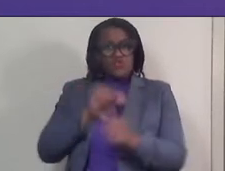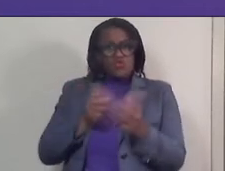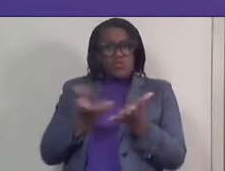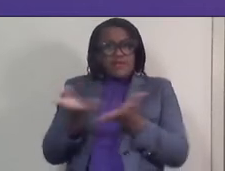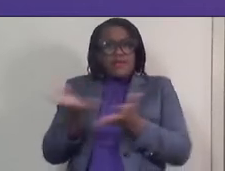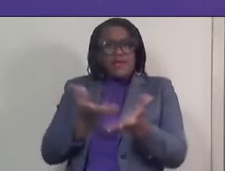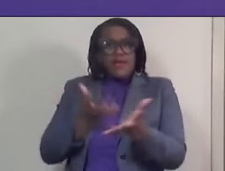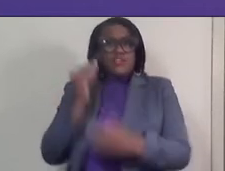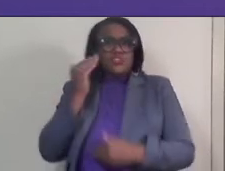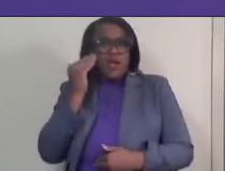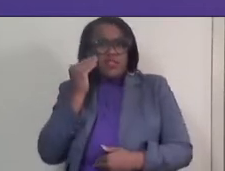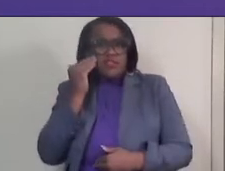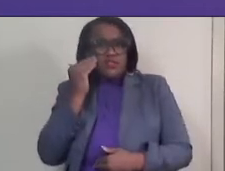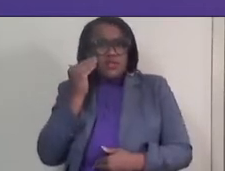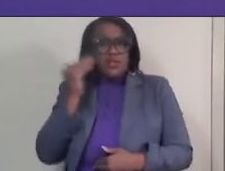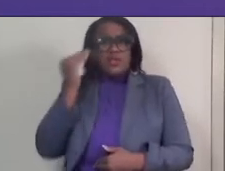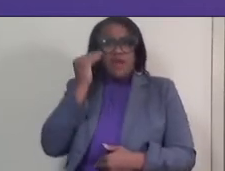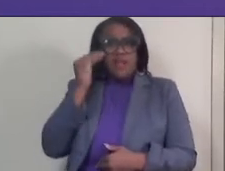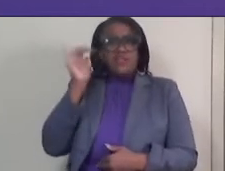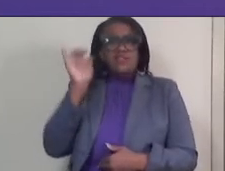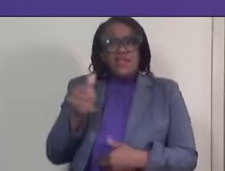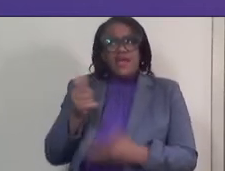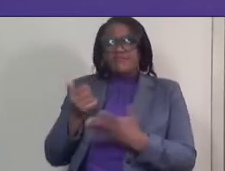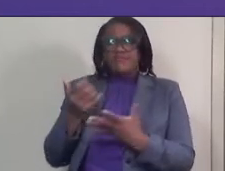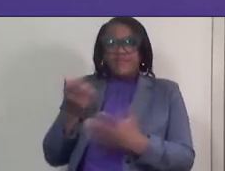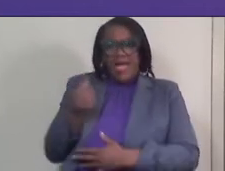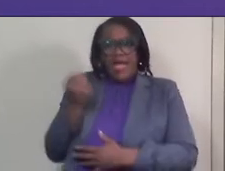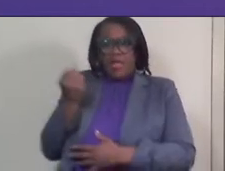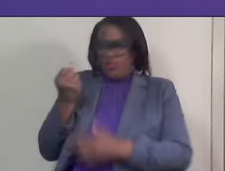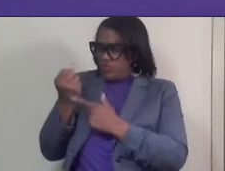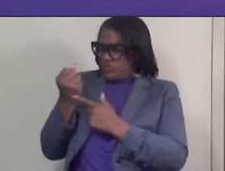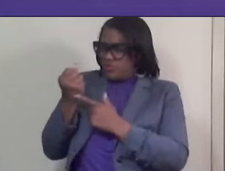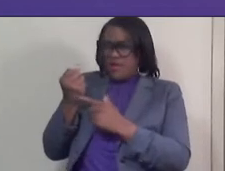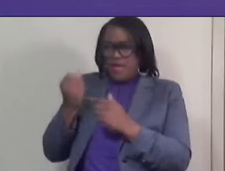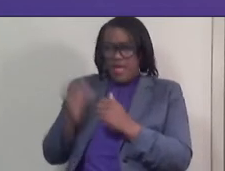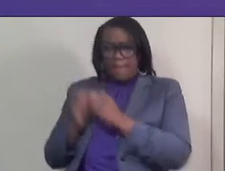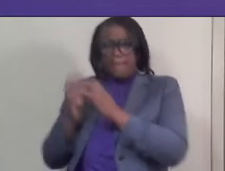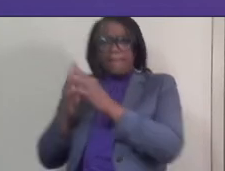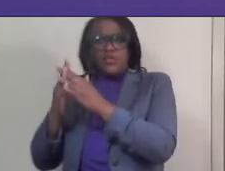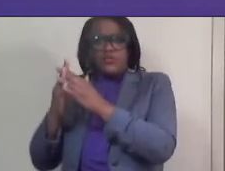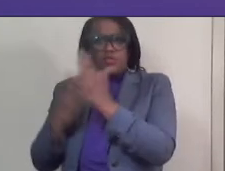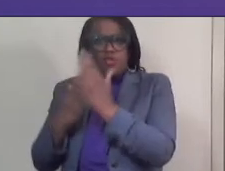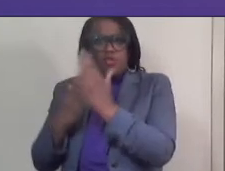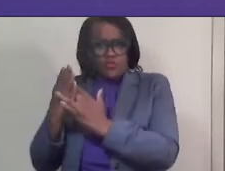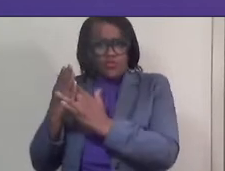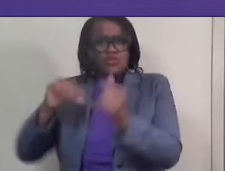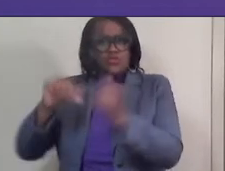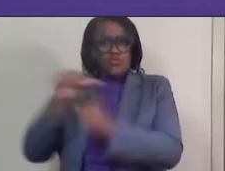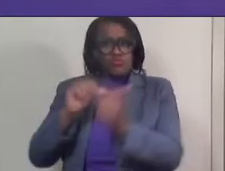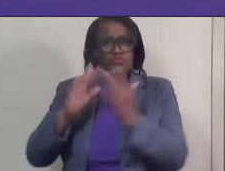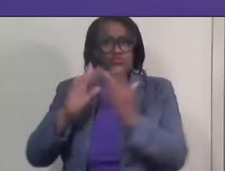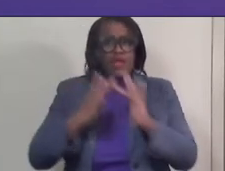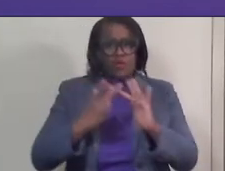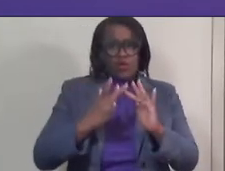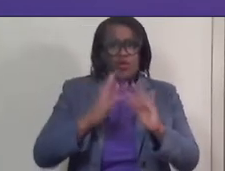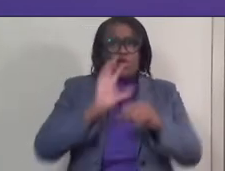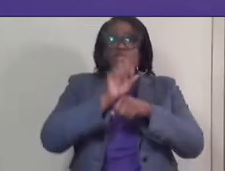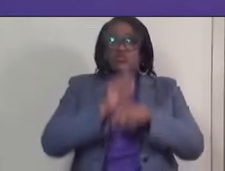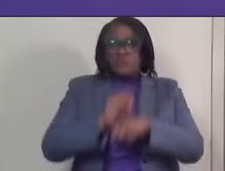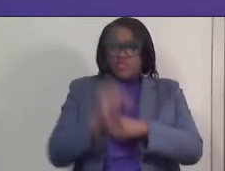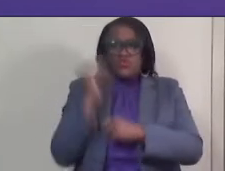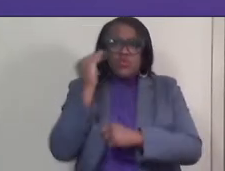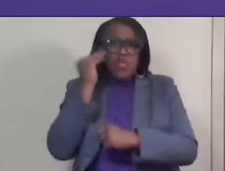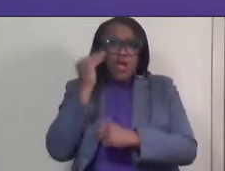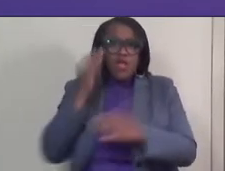knowledge, knowledge that is held and built through social networks, traditional knowledge, ways of knowing